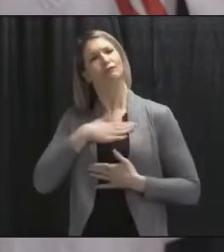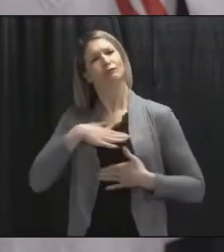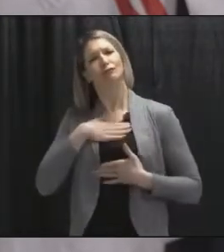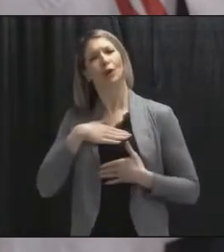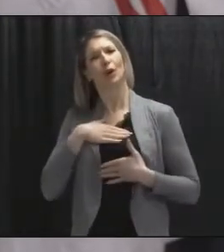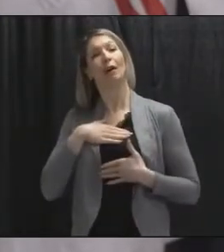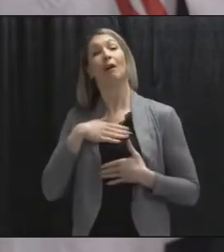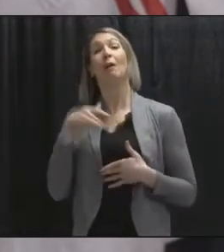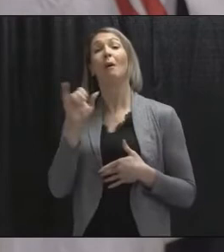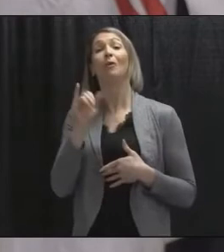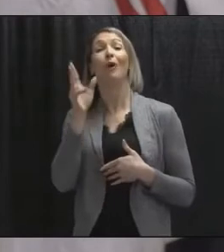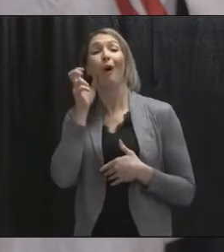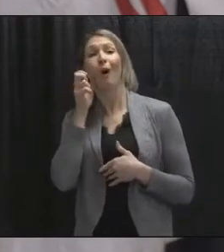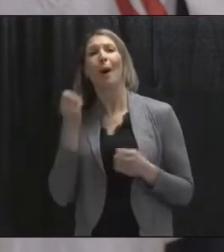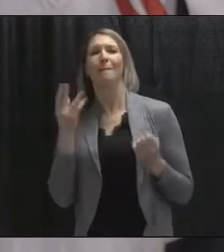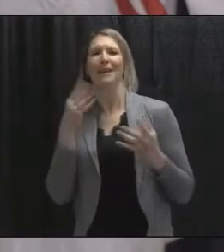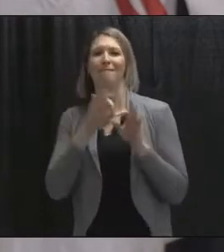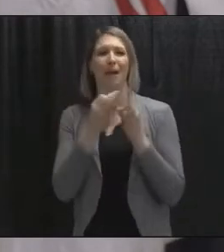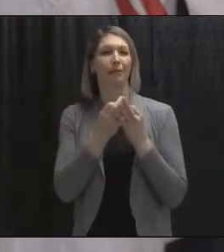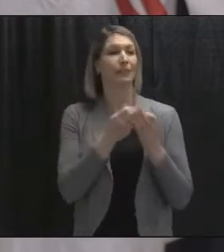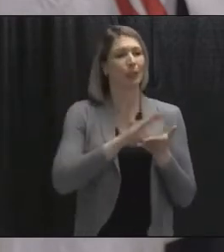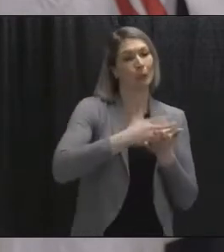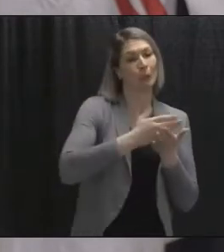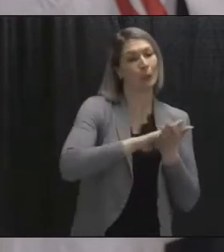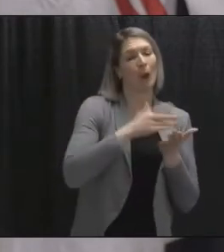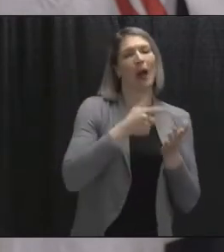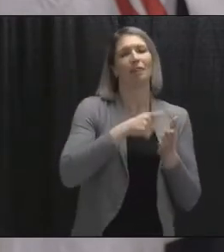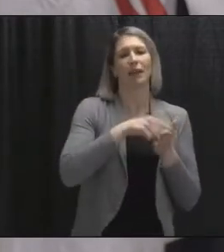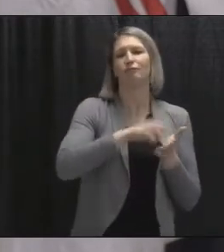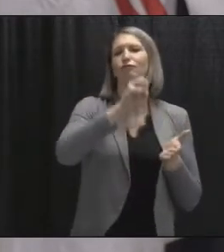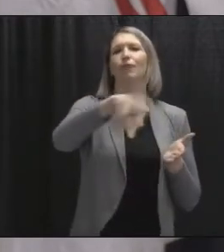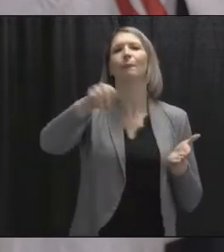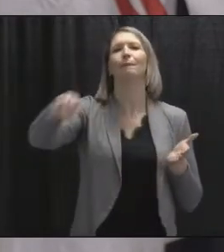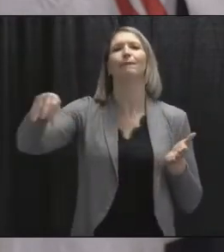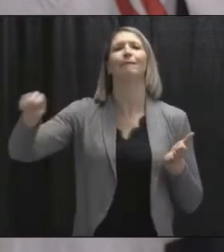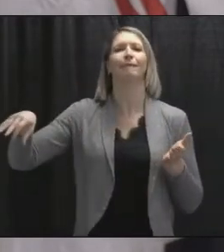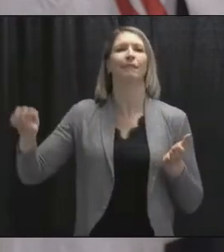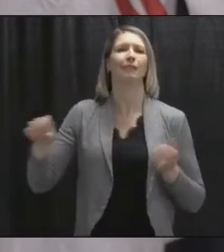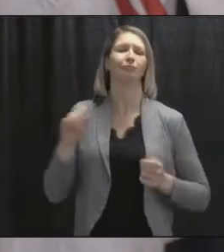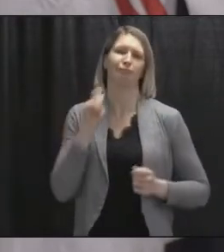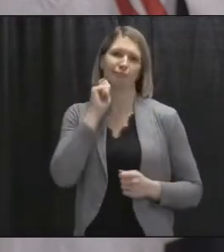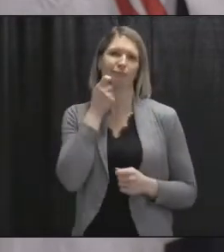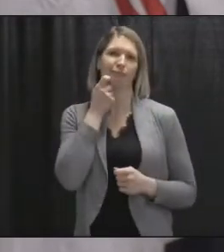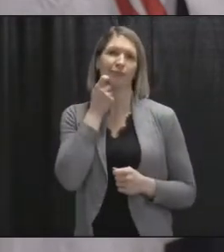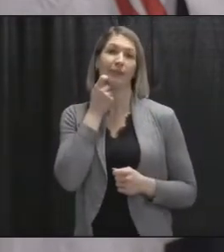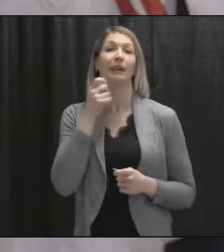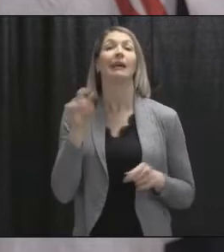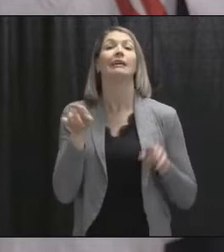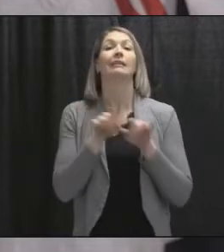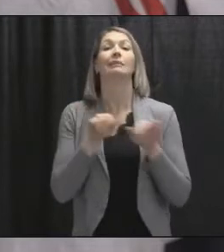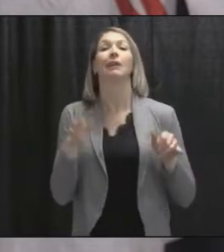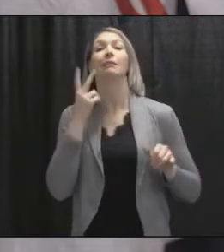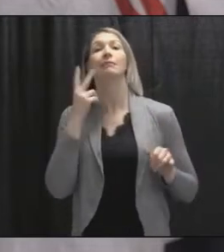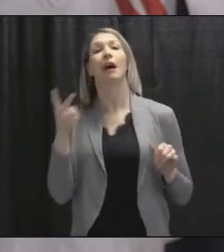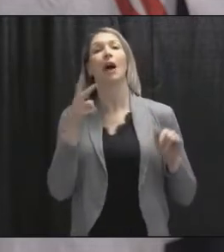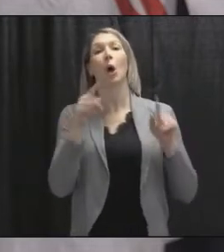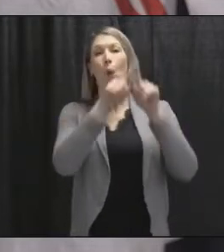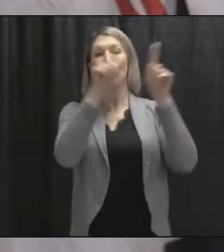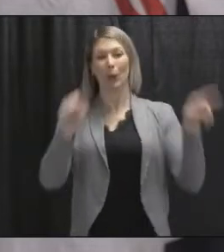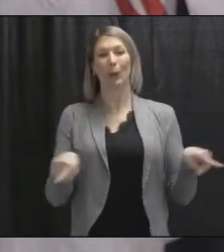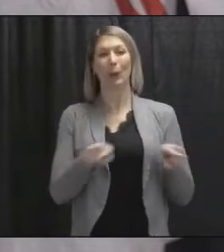while maintaining safe physical distancing. It was also heartening to see the many rainbows and messages of hope displayed in